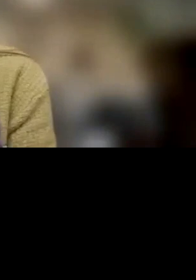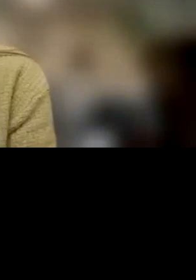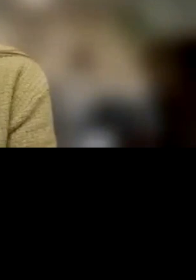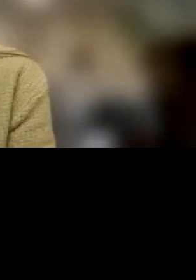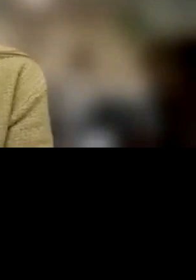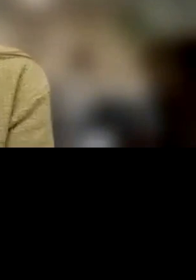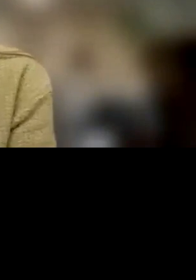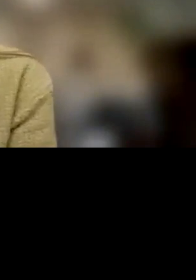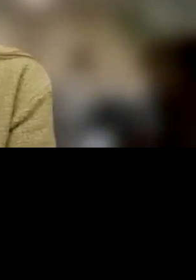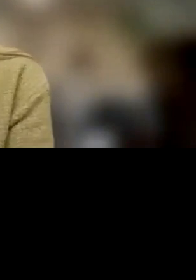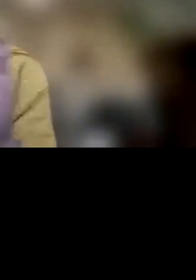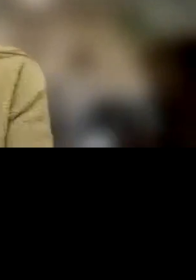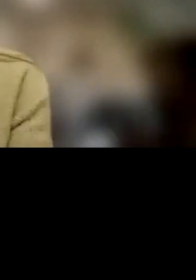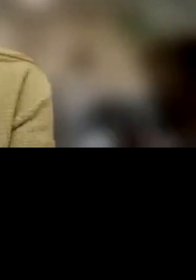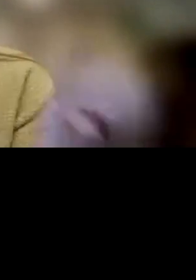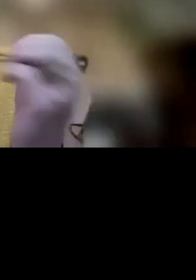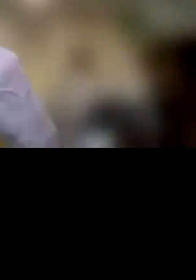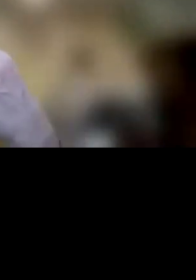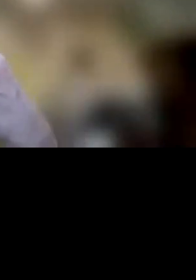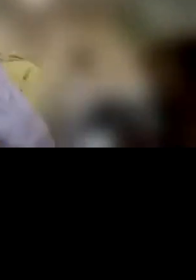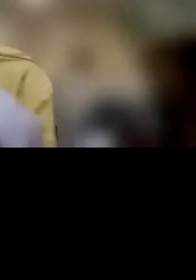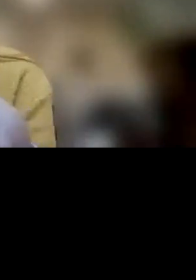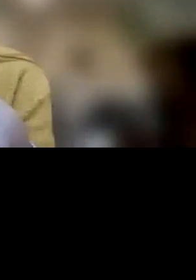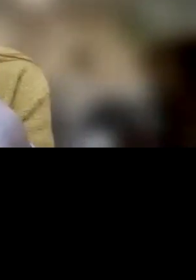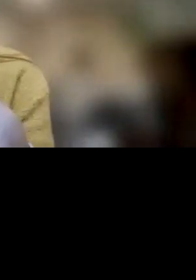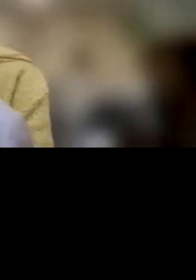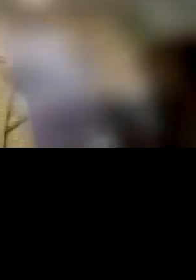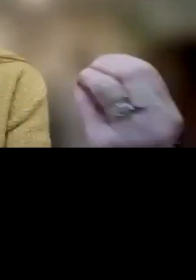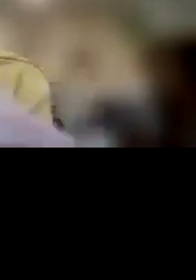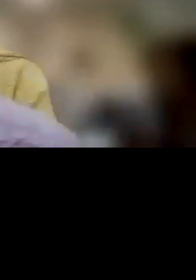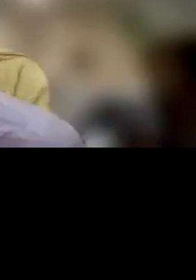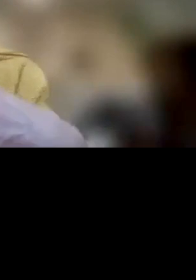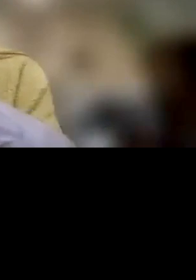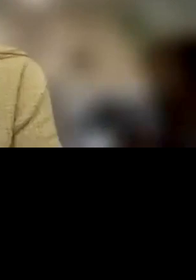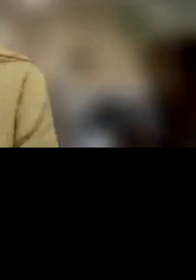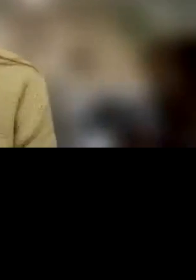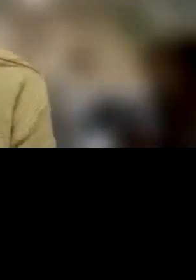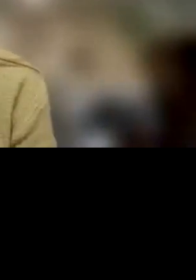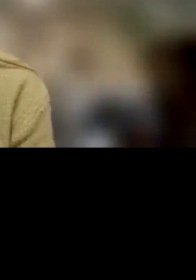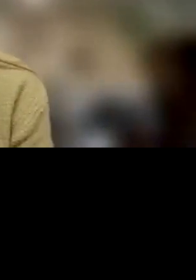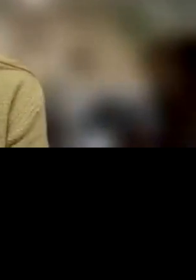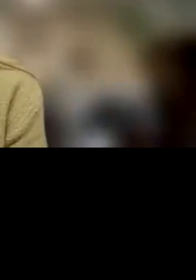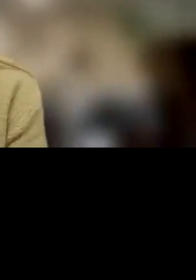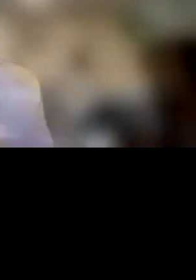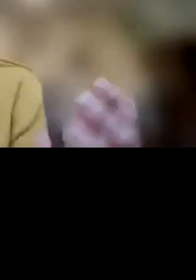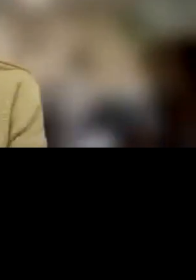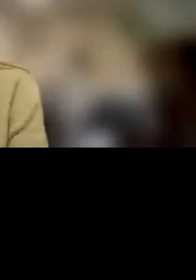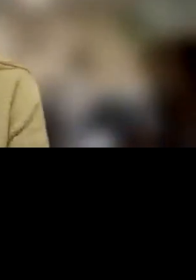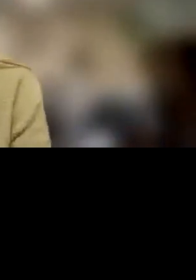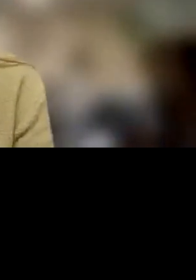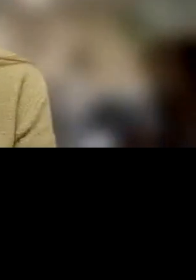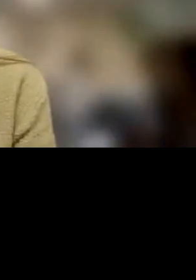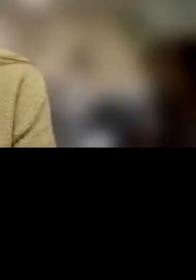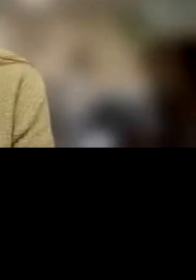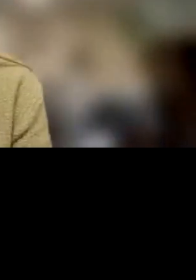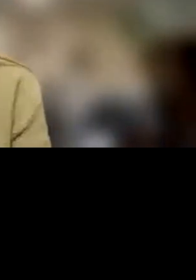because it is different people for property and for care treatment. I think people get those mixed up very often because it is